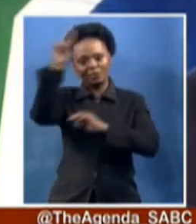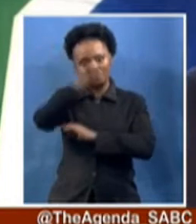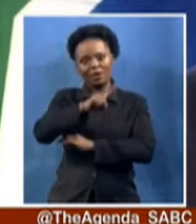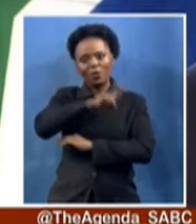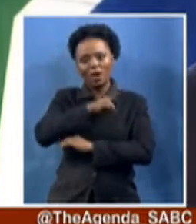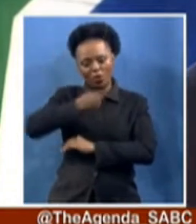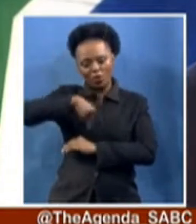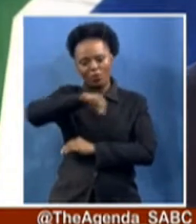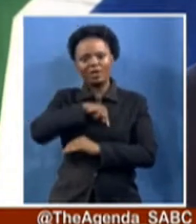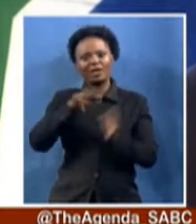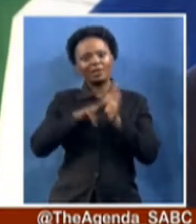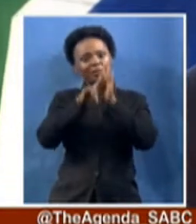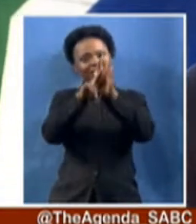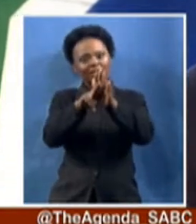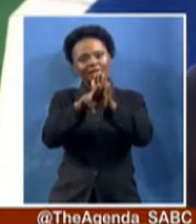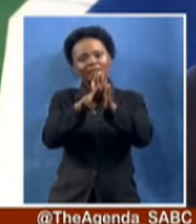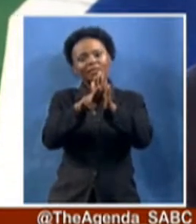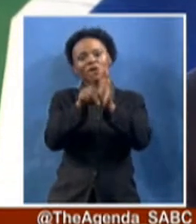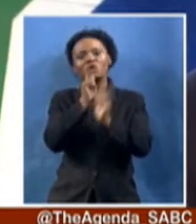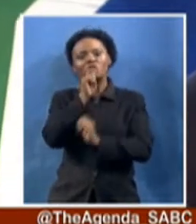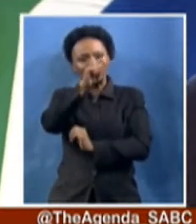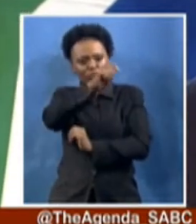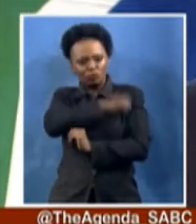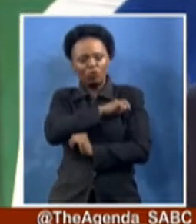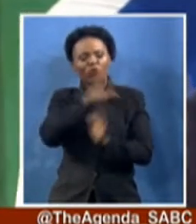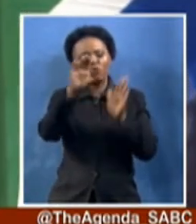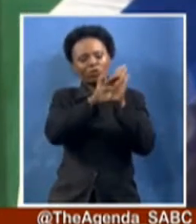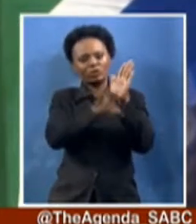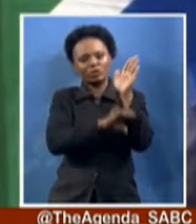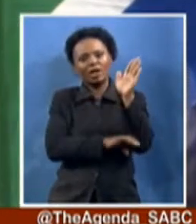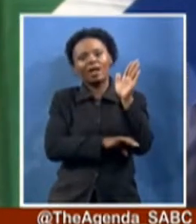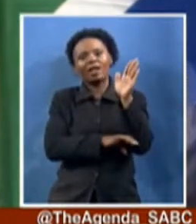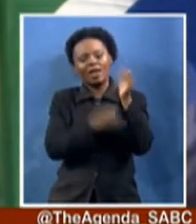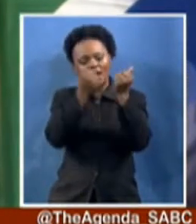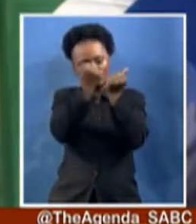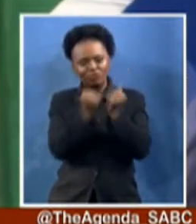As we woke up this morning, the Google Doodle